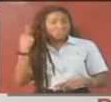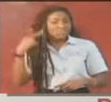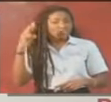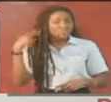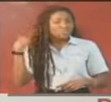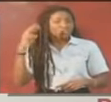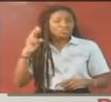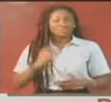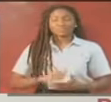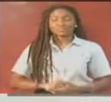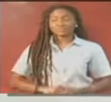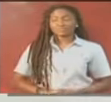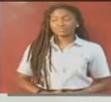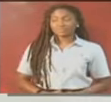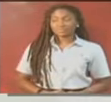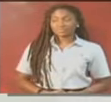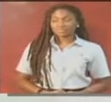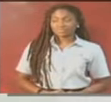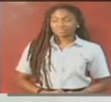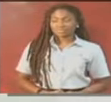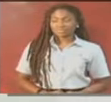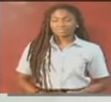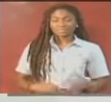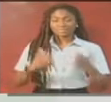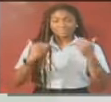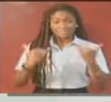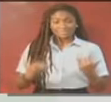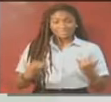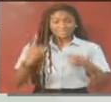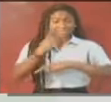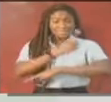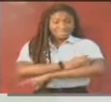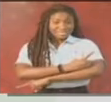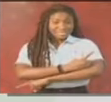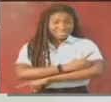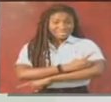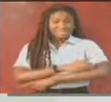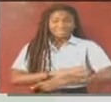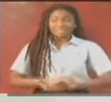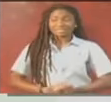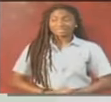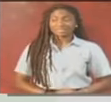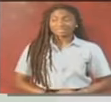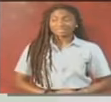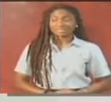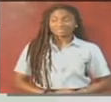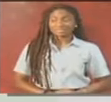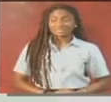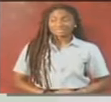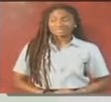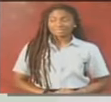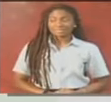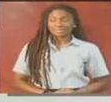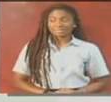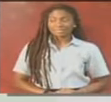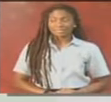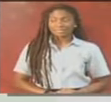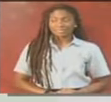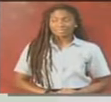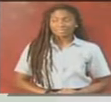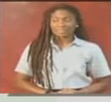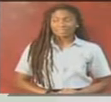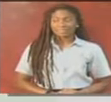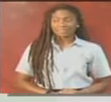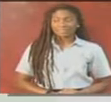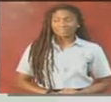The clinical update for today, which reflects data as at the 25th of April, 2021, is as follows.